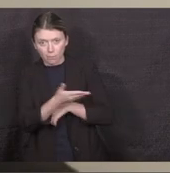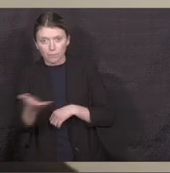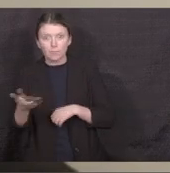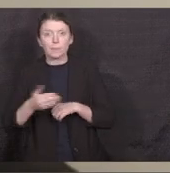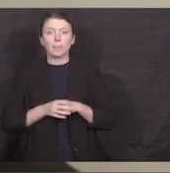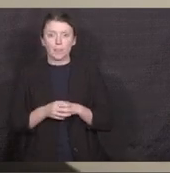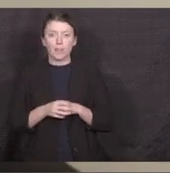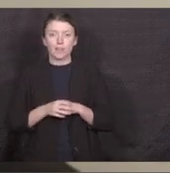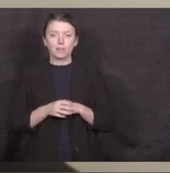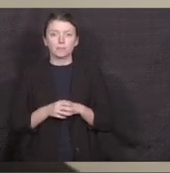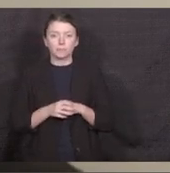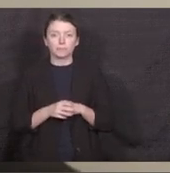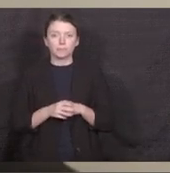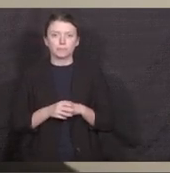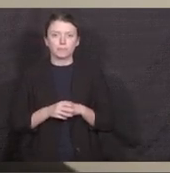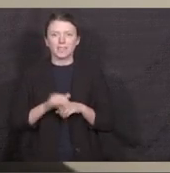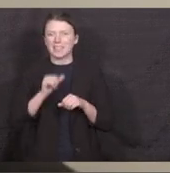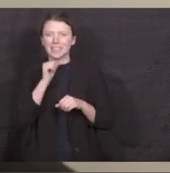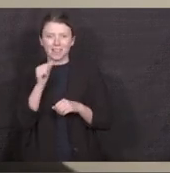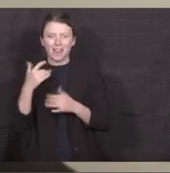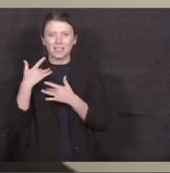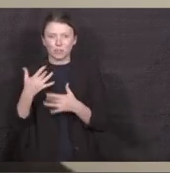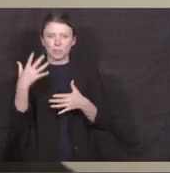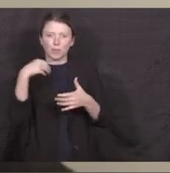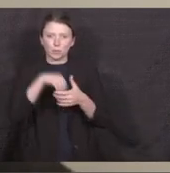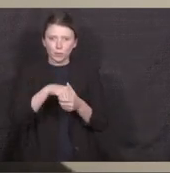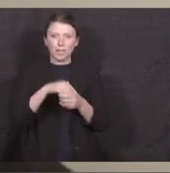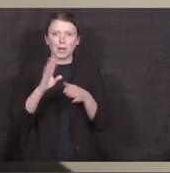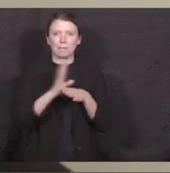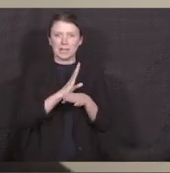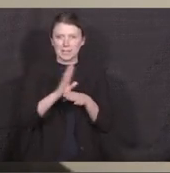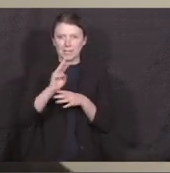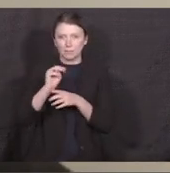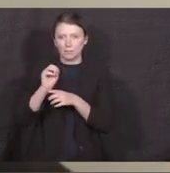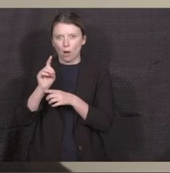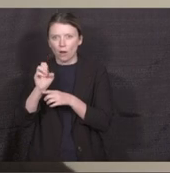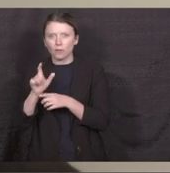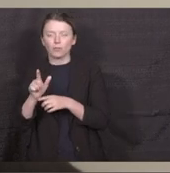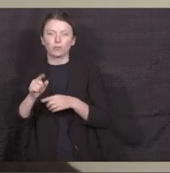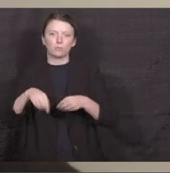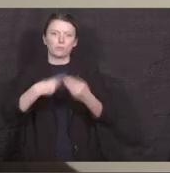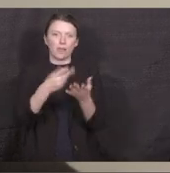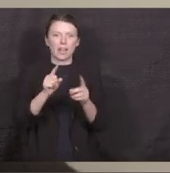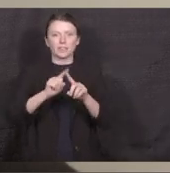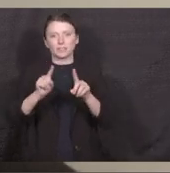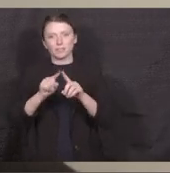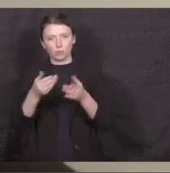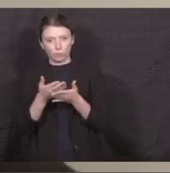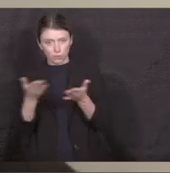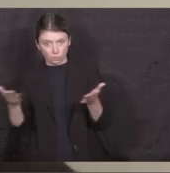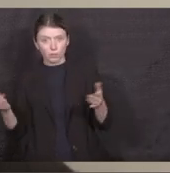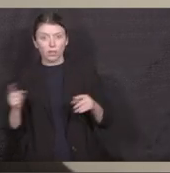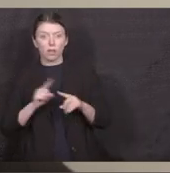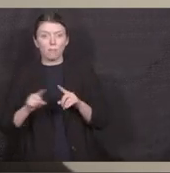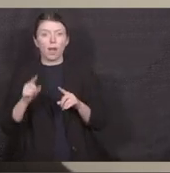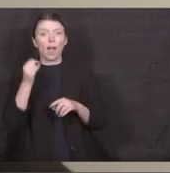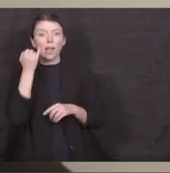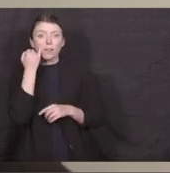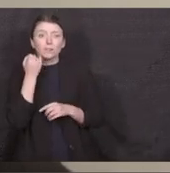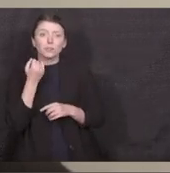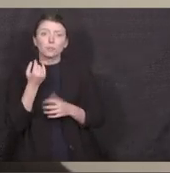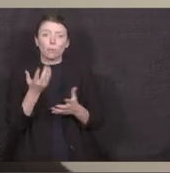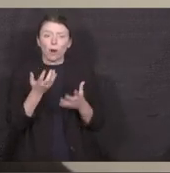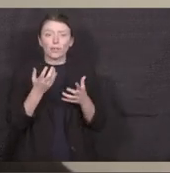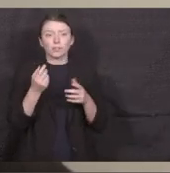that's not in the company's business model to be able to provide those kinds of resources. And so if you're really looking to tap into a new